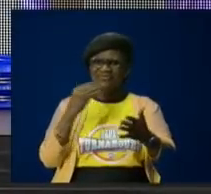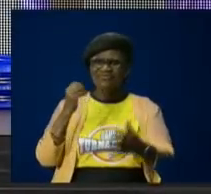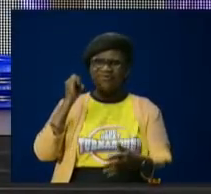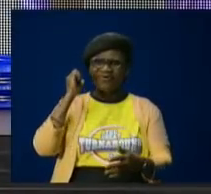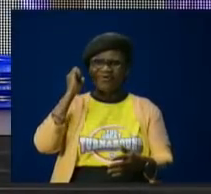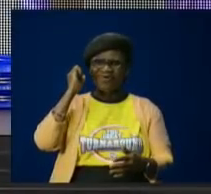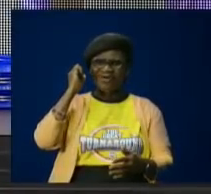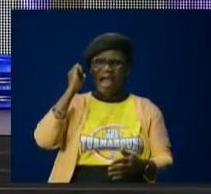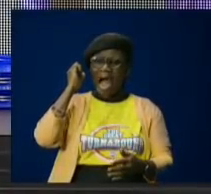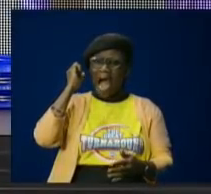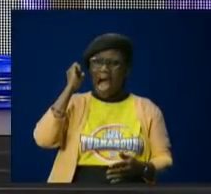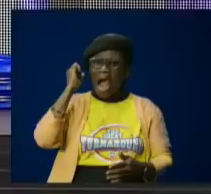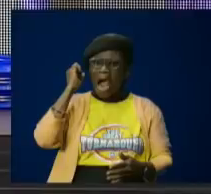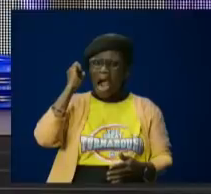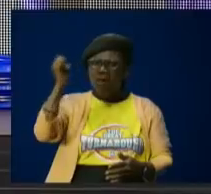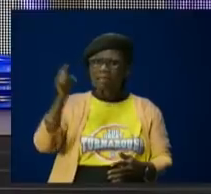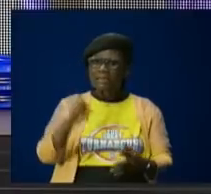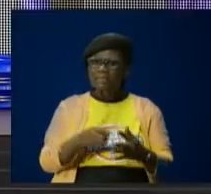always hated you.